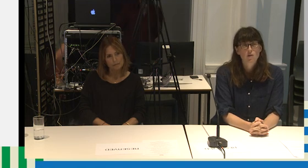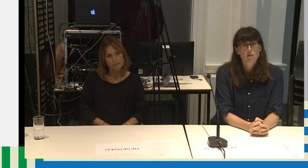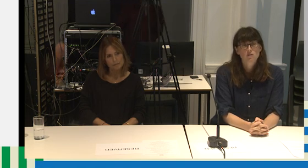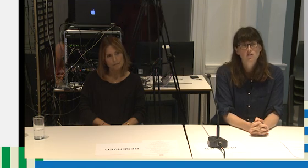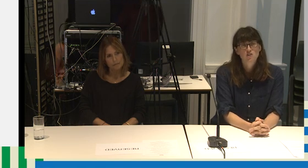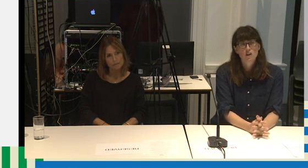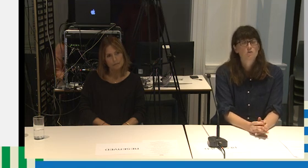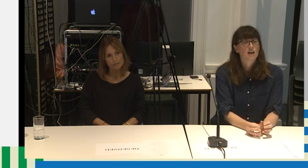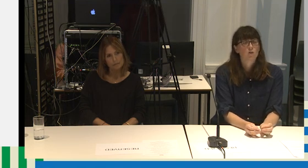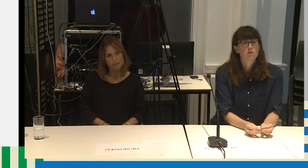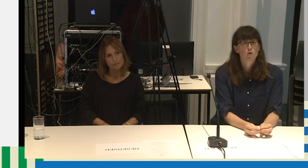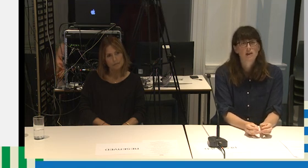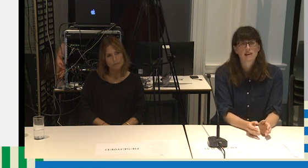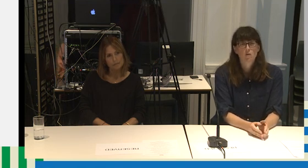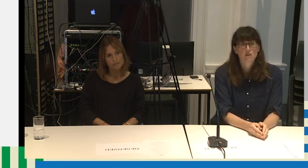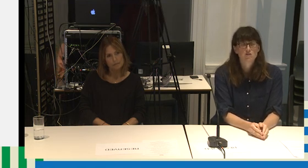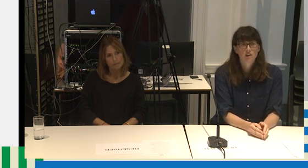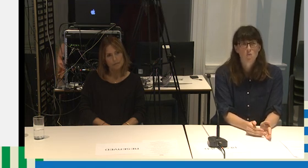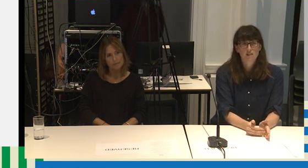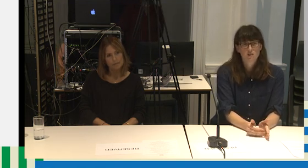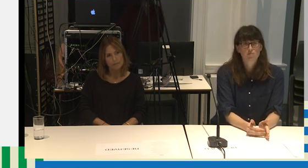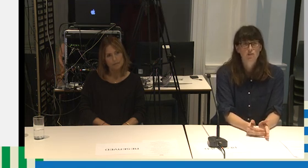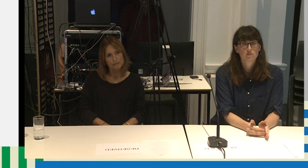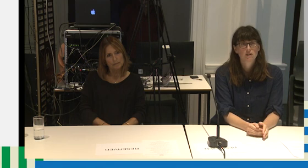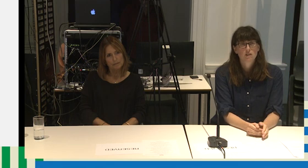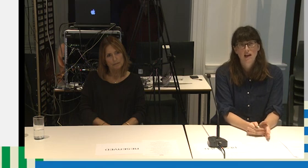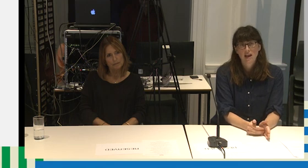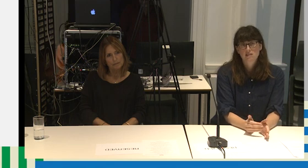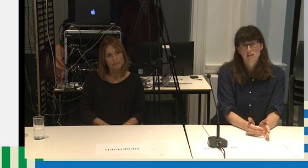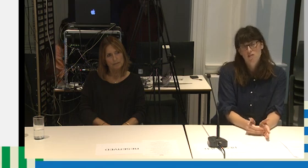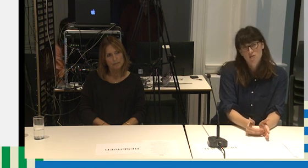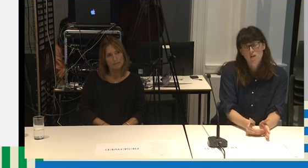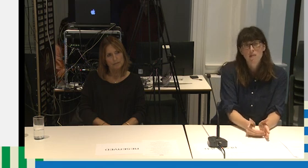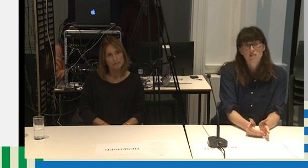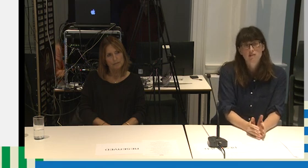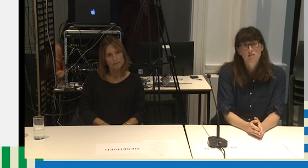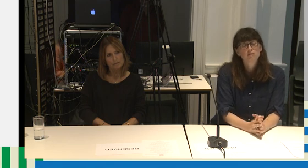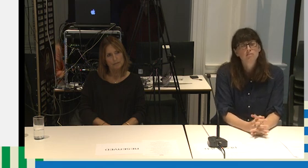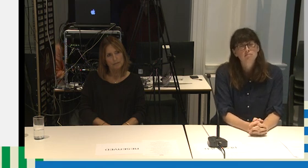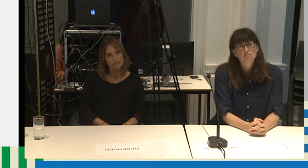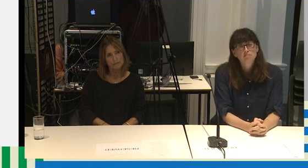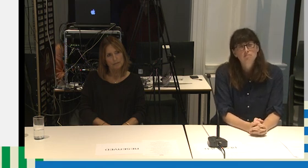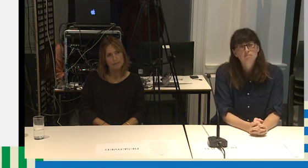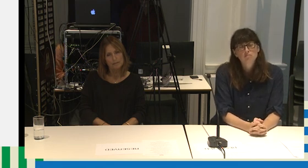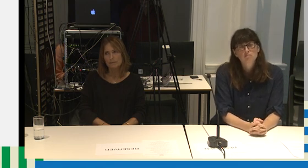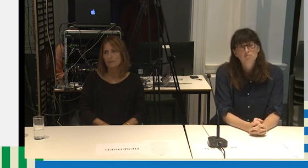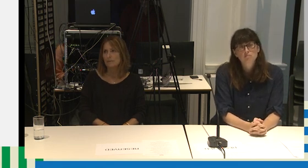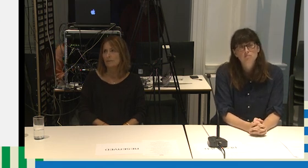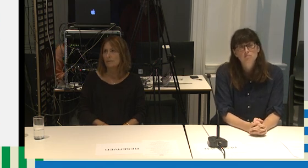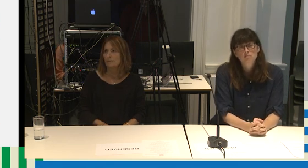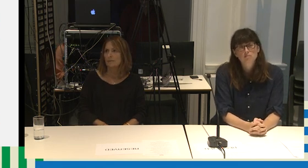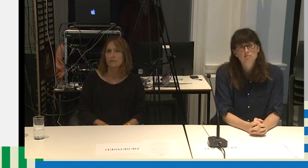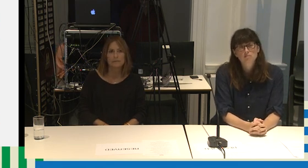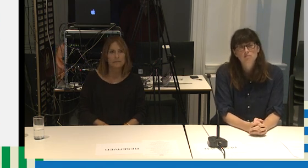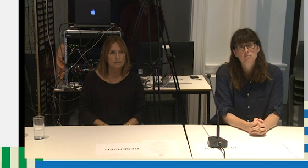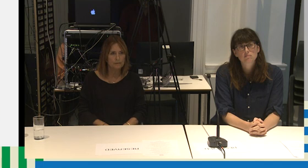Rowley because she knows how to formulate language in a way that's approved and has a thorough method.